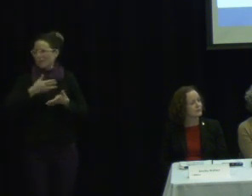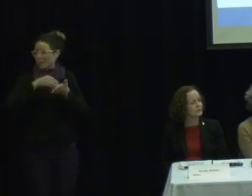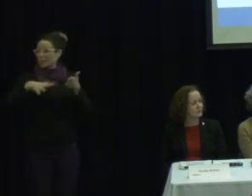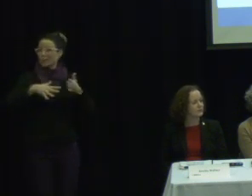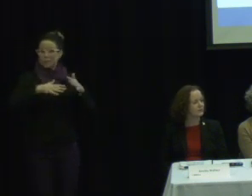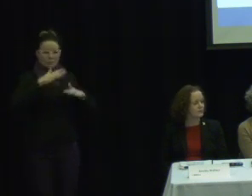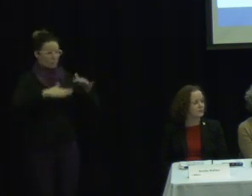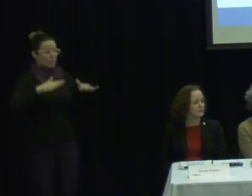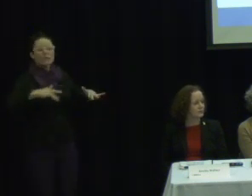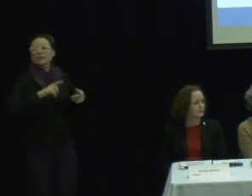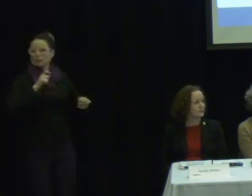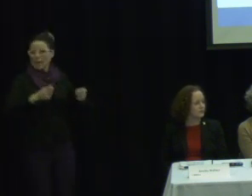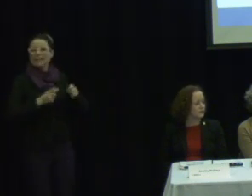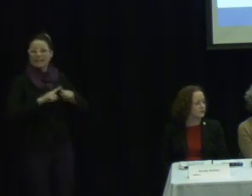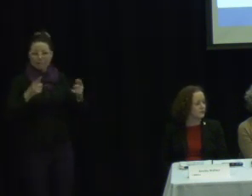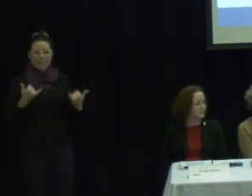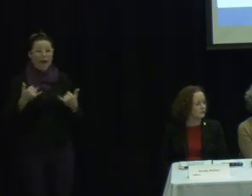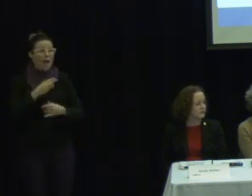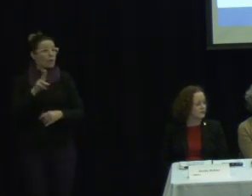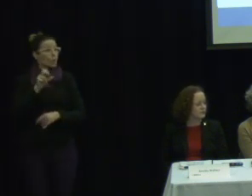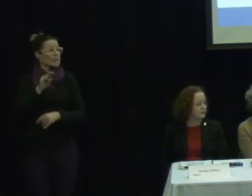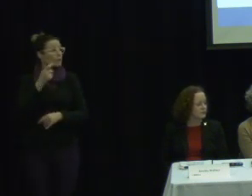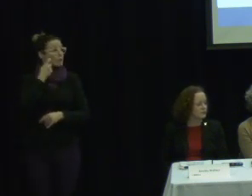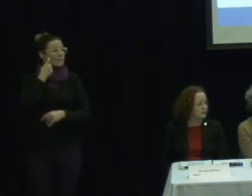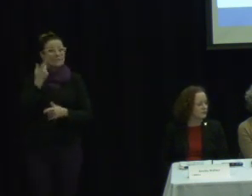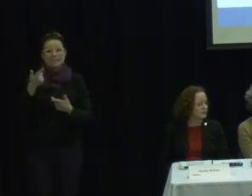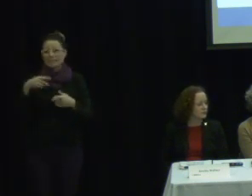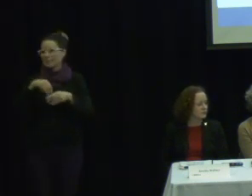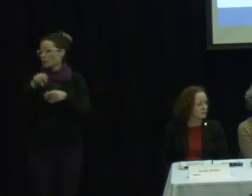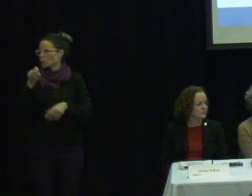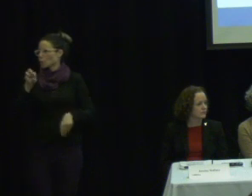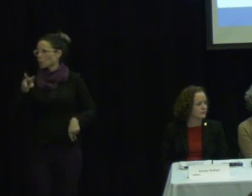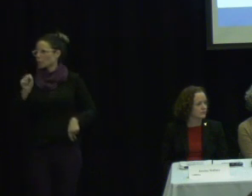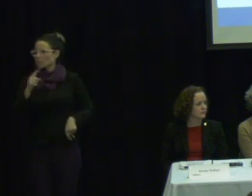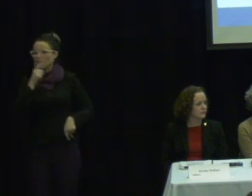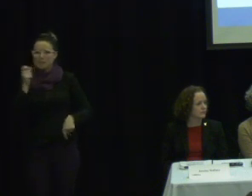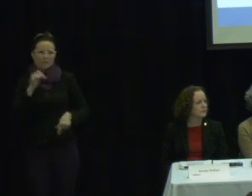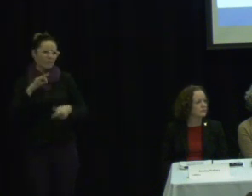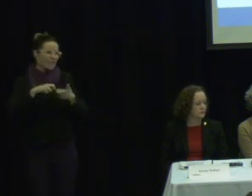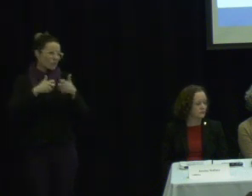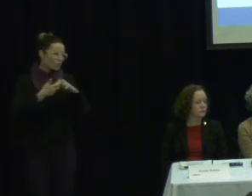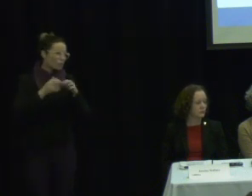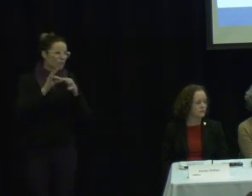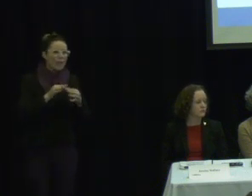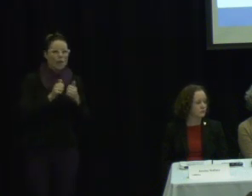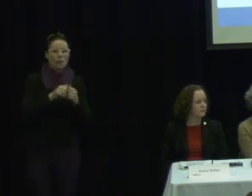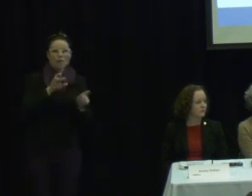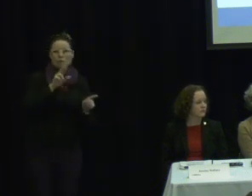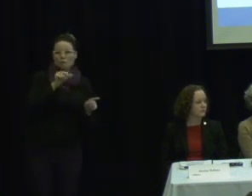news for its own issues dealing in race and equity.